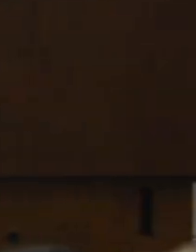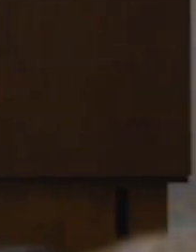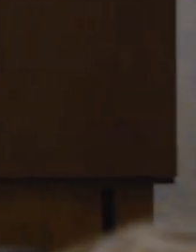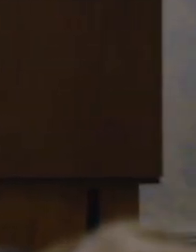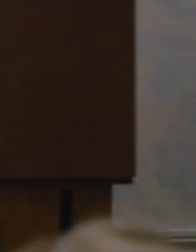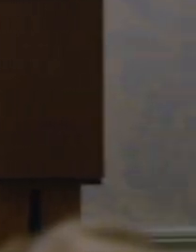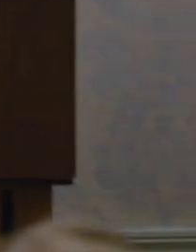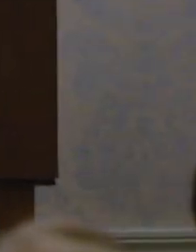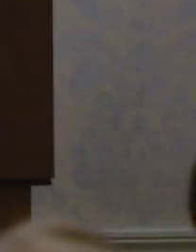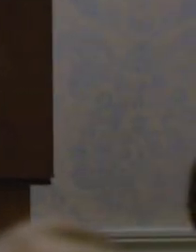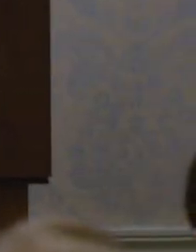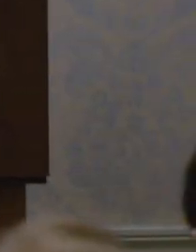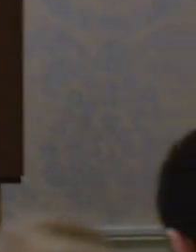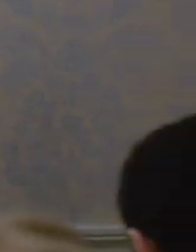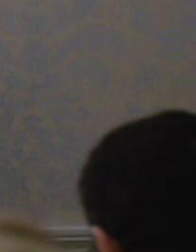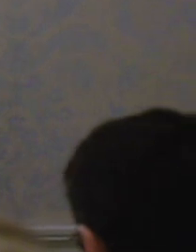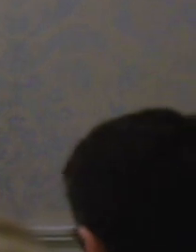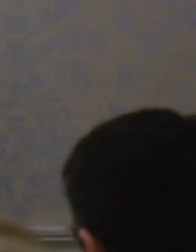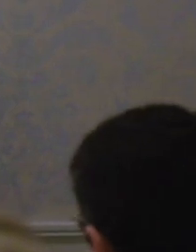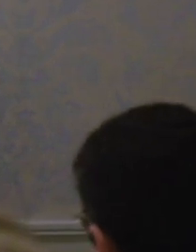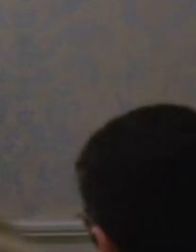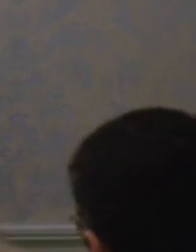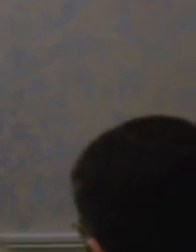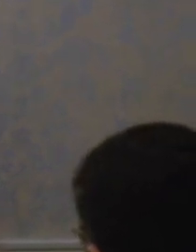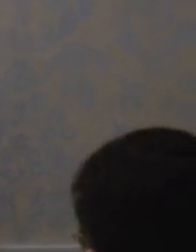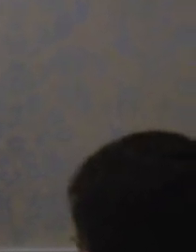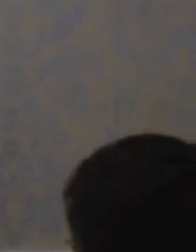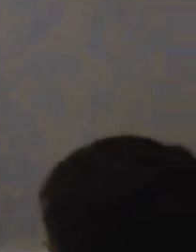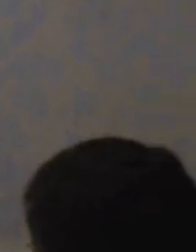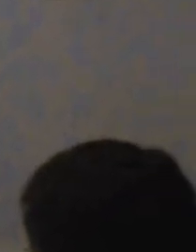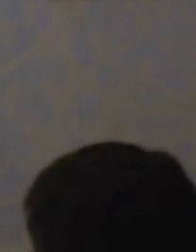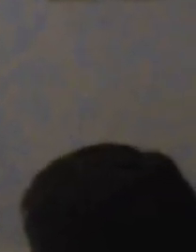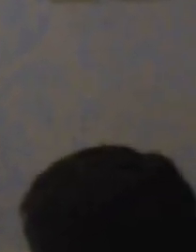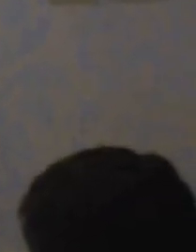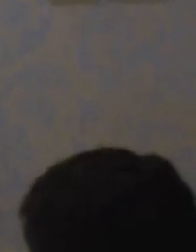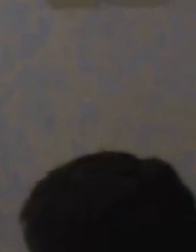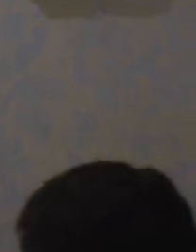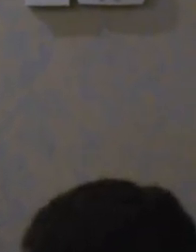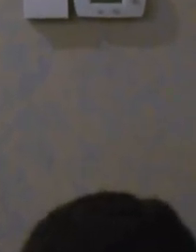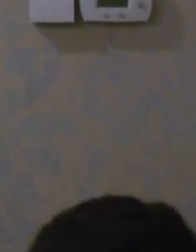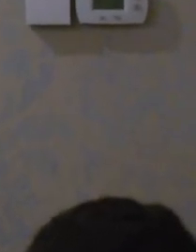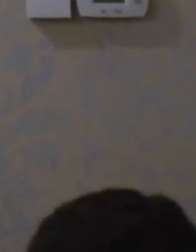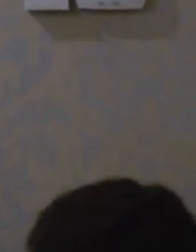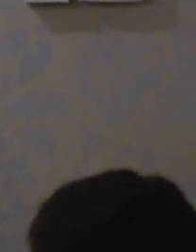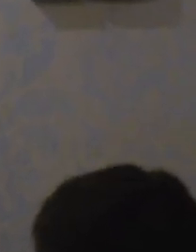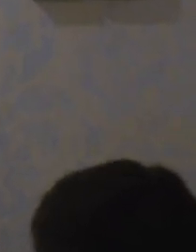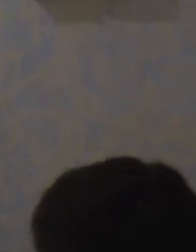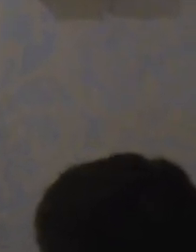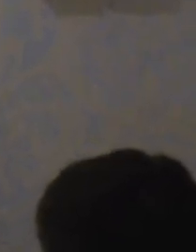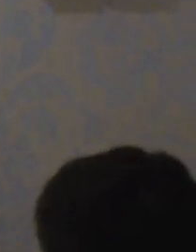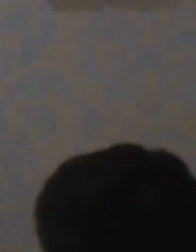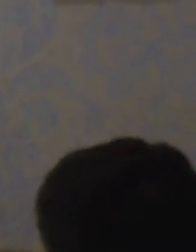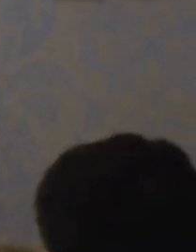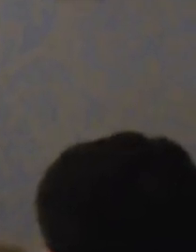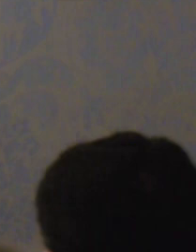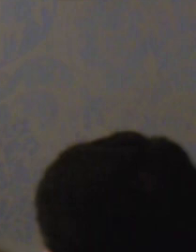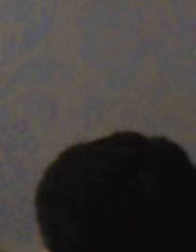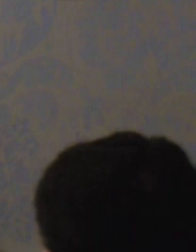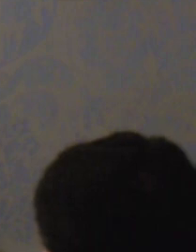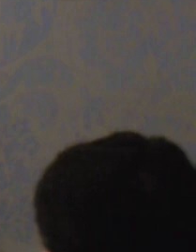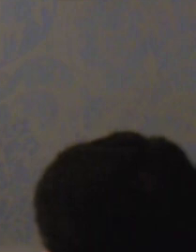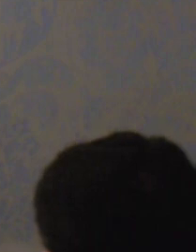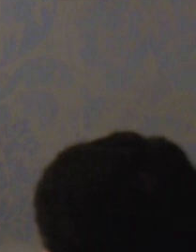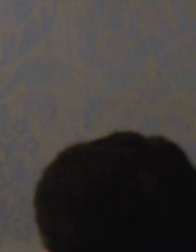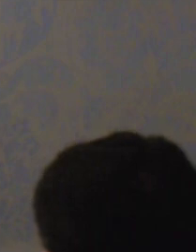with ministries of education and their institutions, as well as other partners such as committed donors, research organizations,